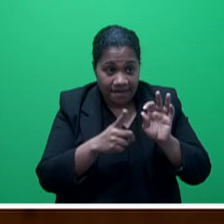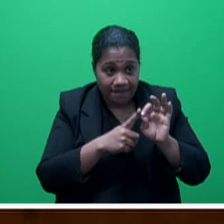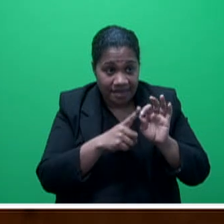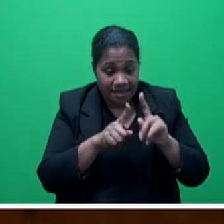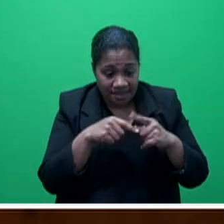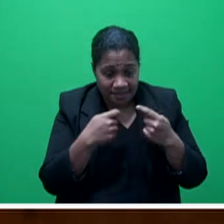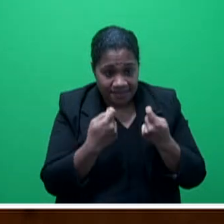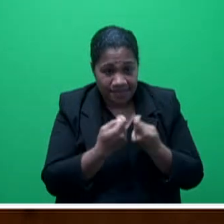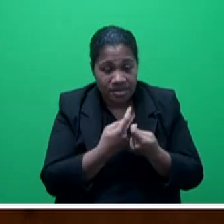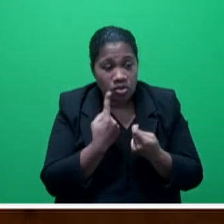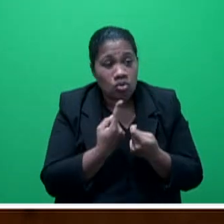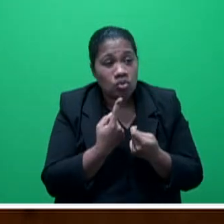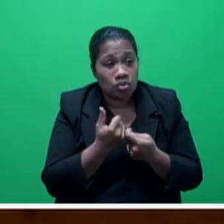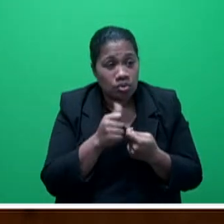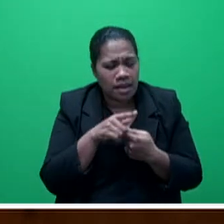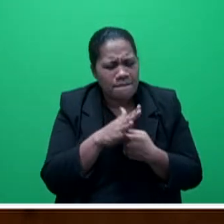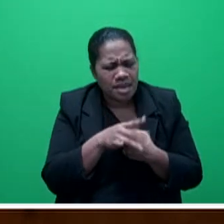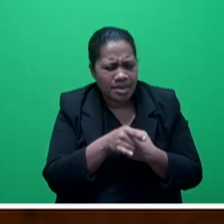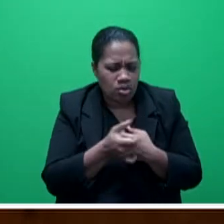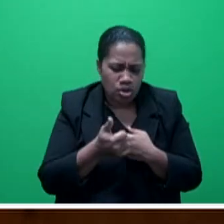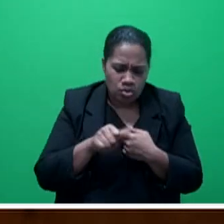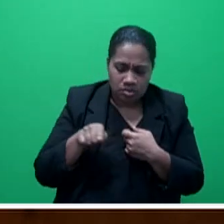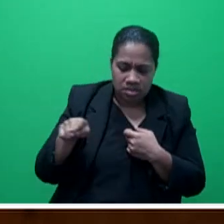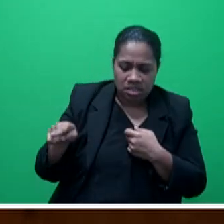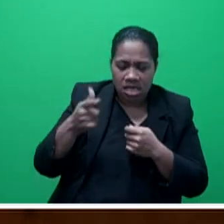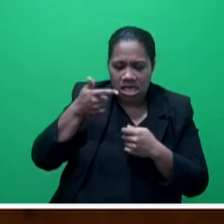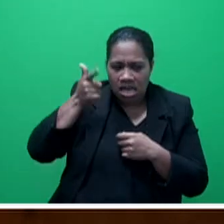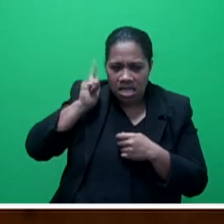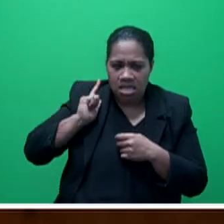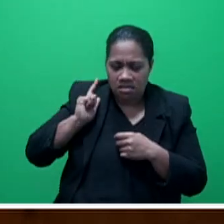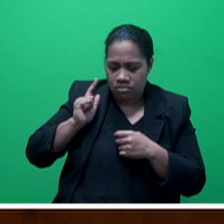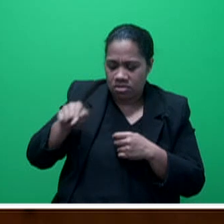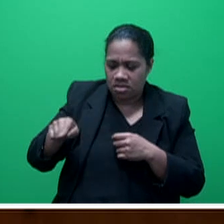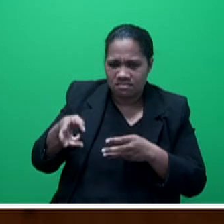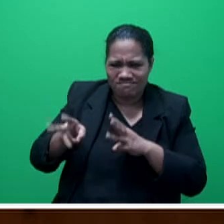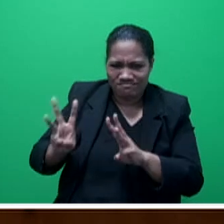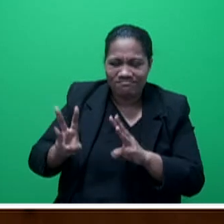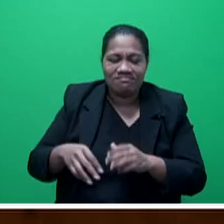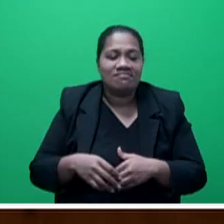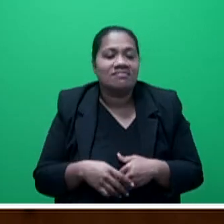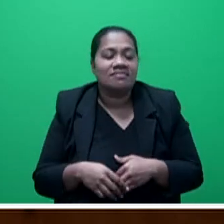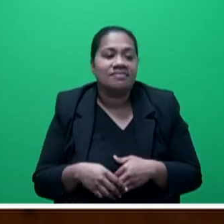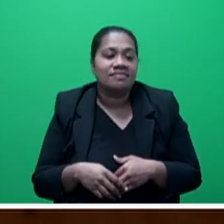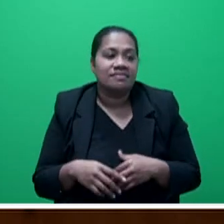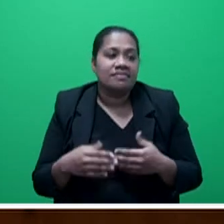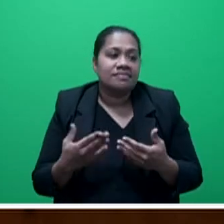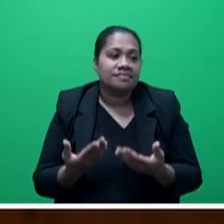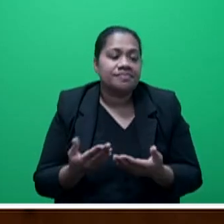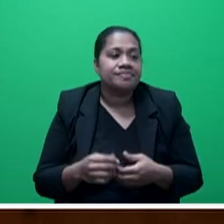it perhaps used Honourable Keringere Tambua's method, thus ensuring NFP became the minority party with 3